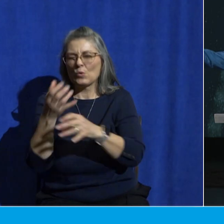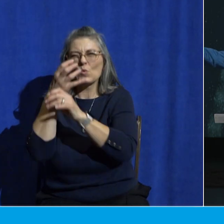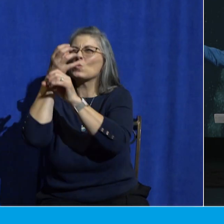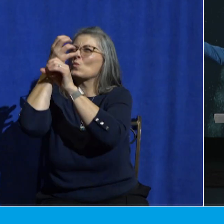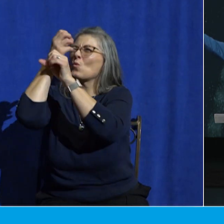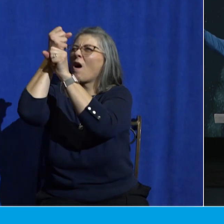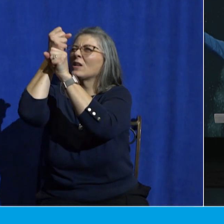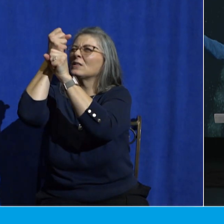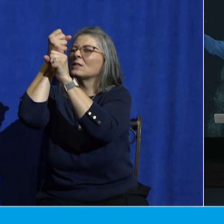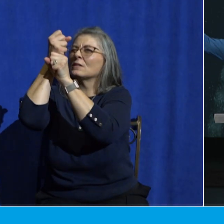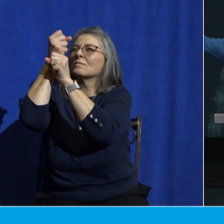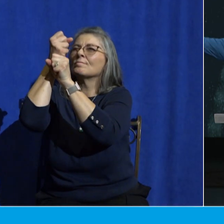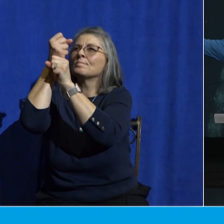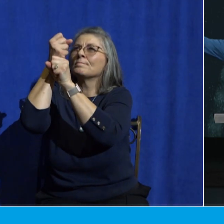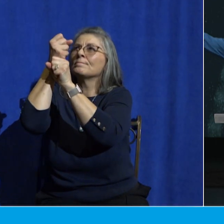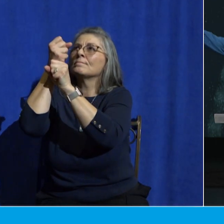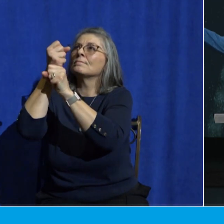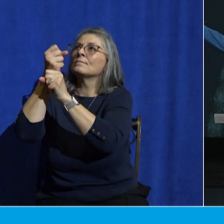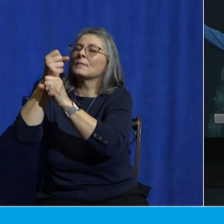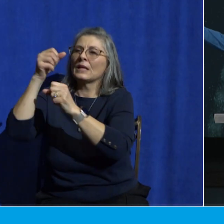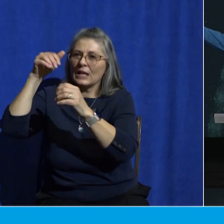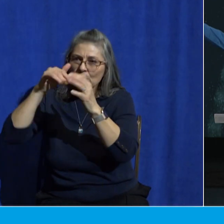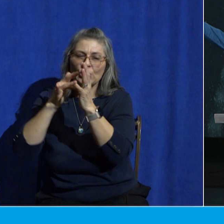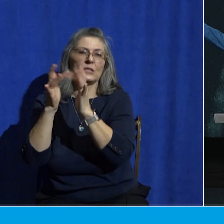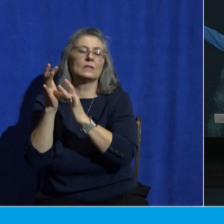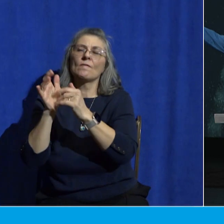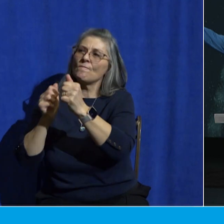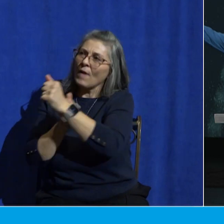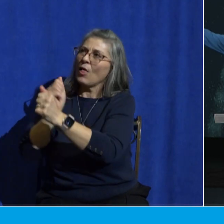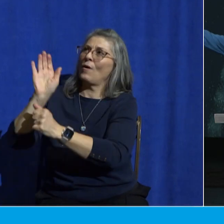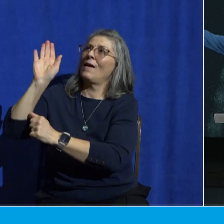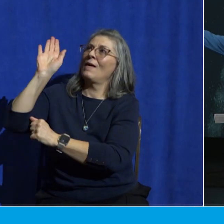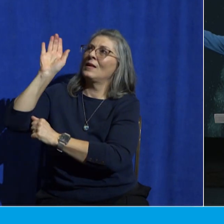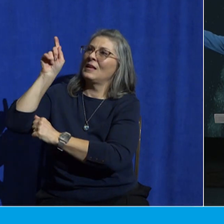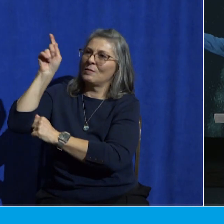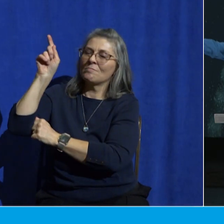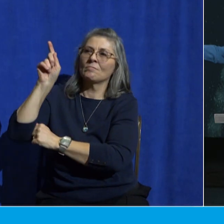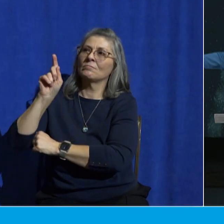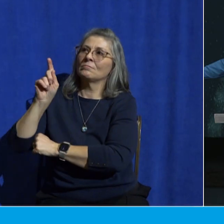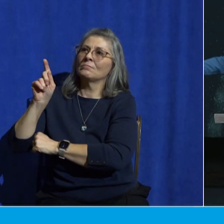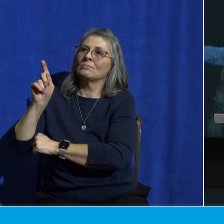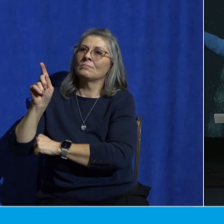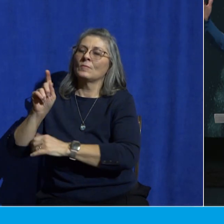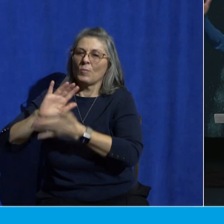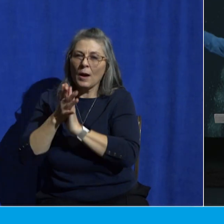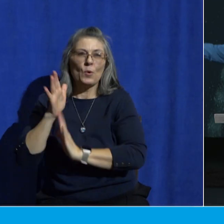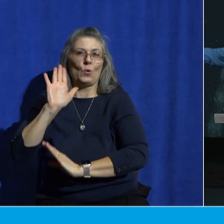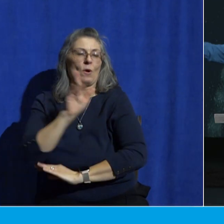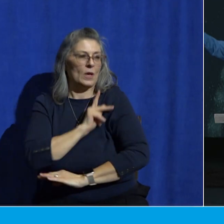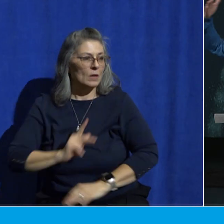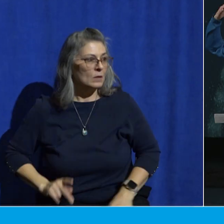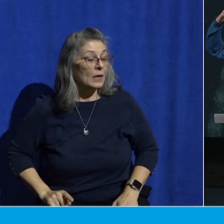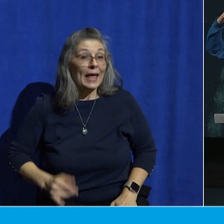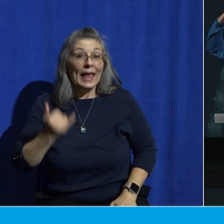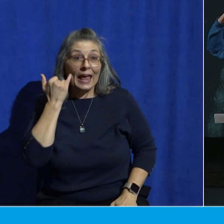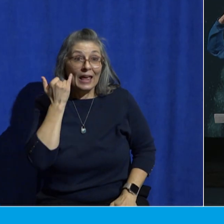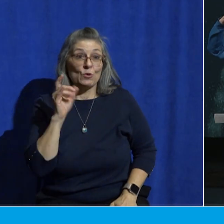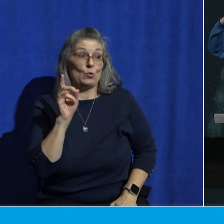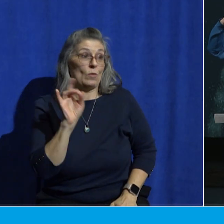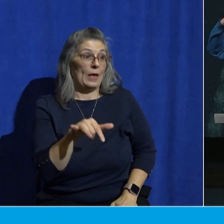trust in and follow Jesus as King. And when you do, for all who know Jesus as